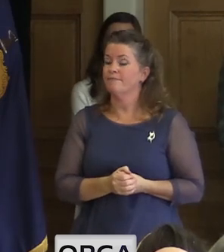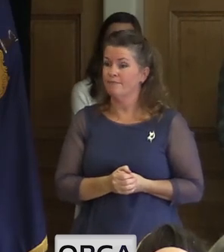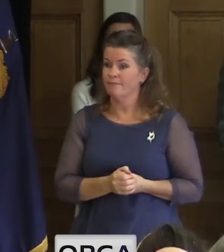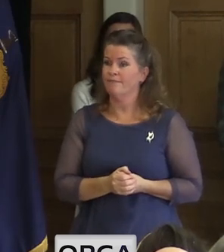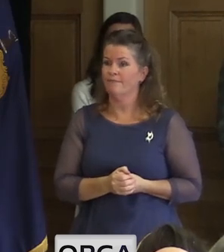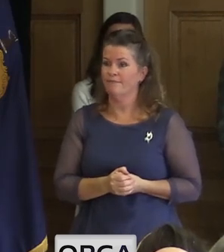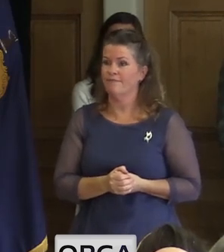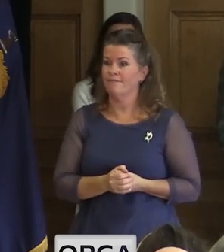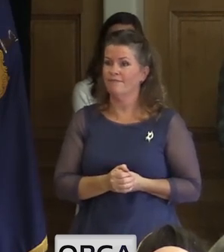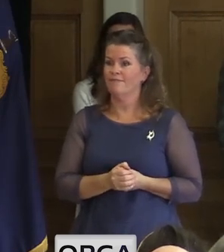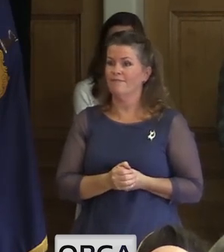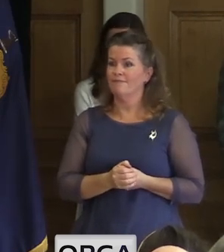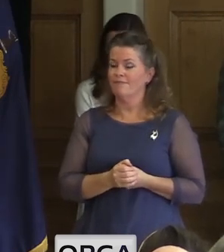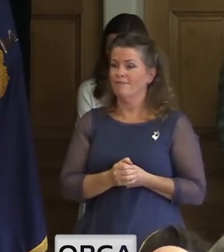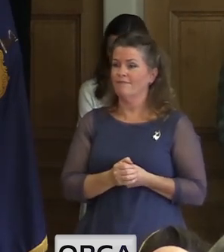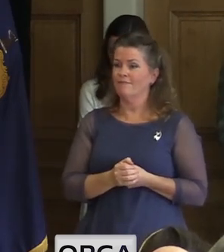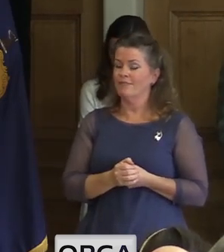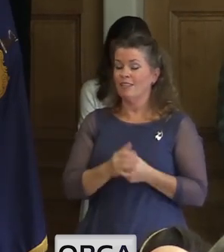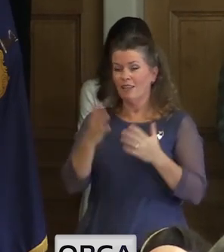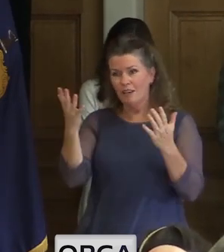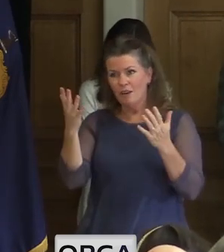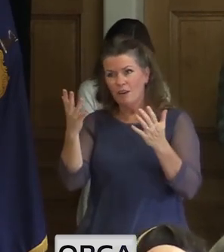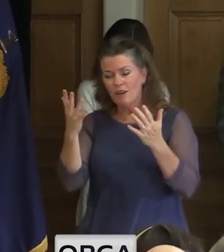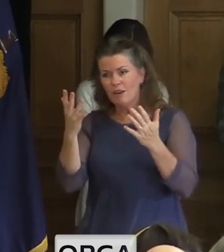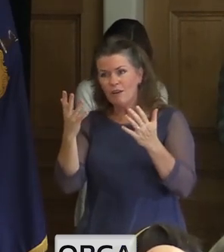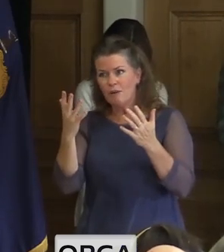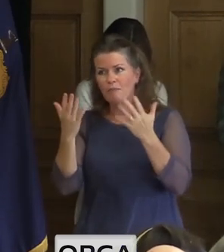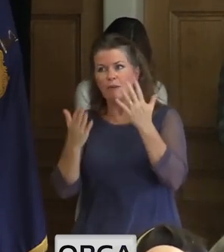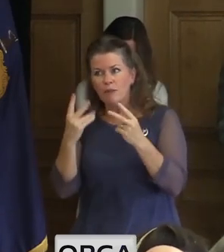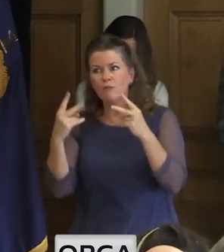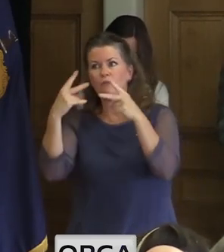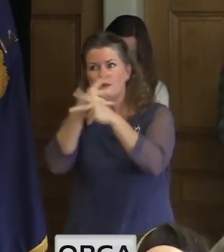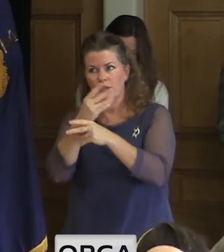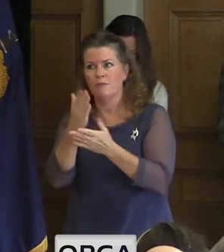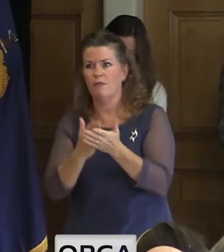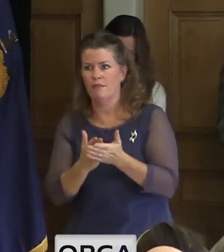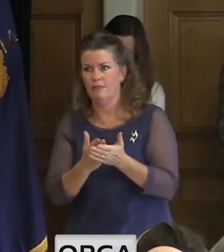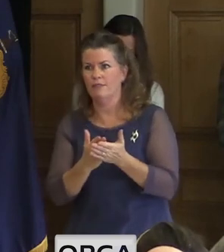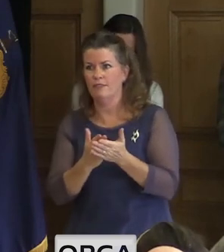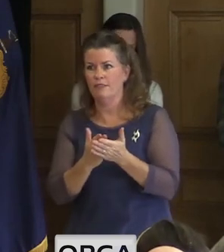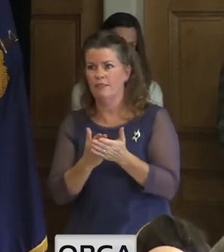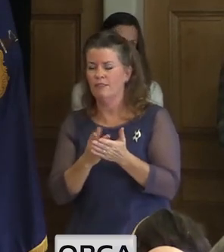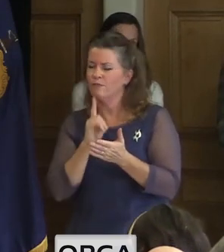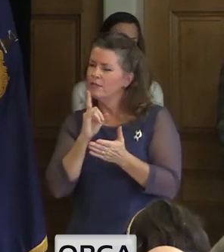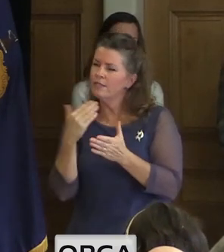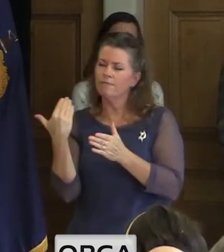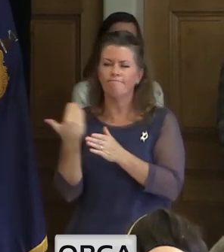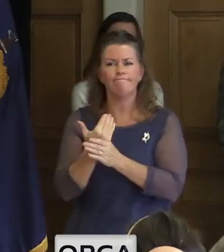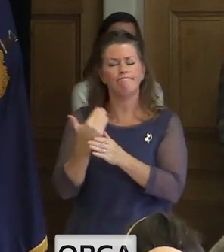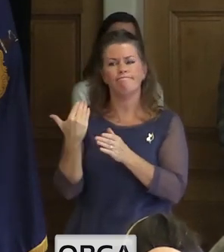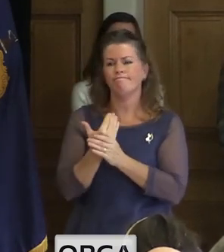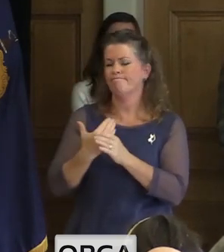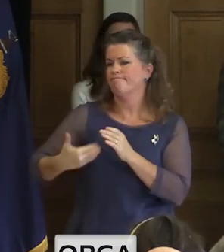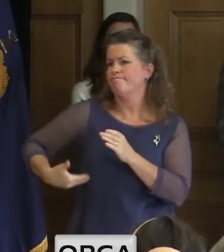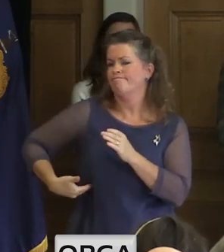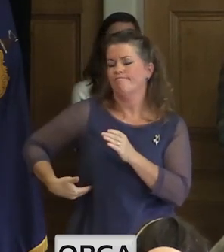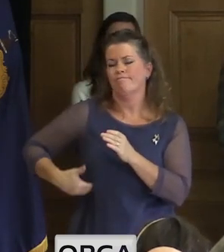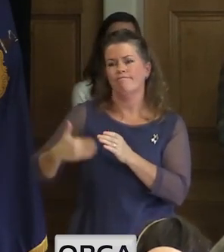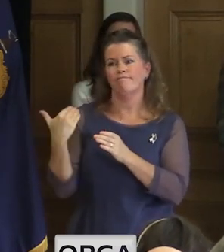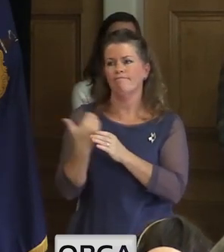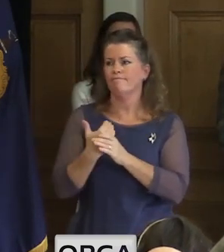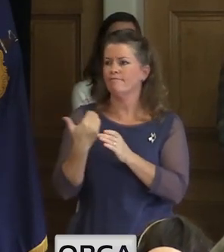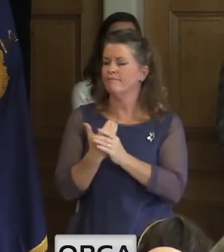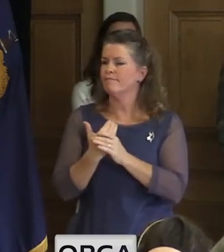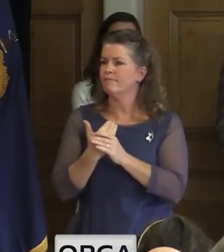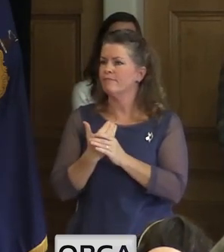then on top of all that, what is perhaps even uglier, and something that really bothers me to my core,